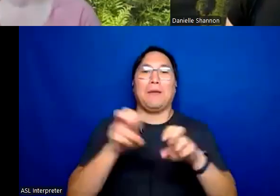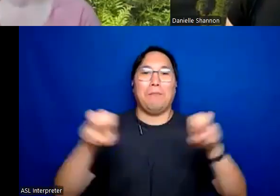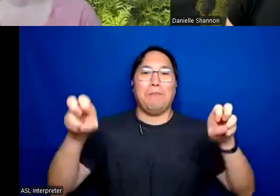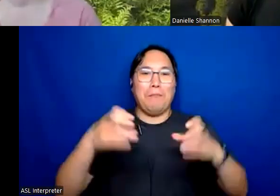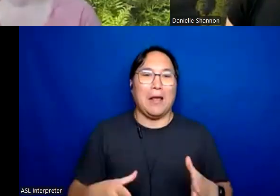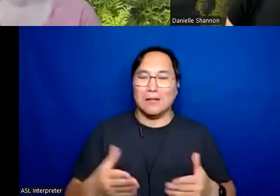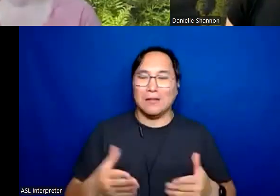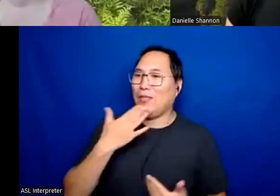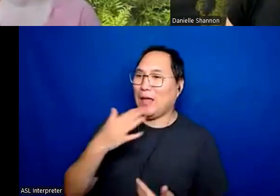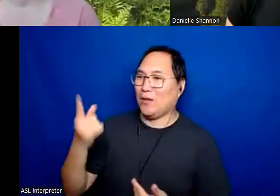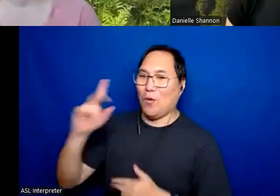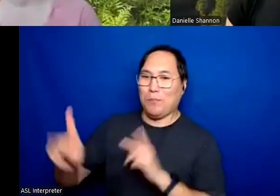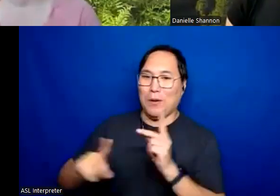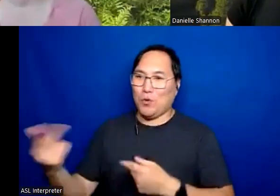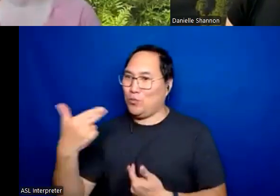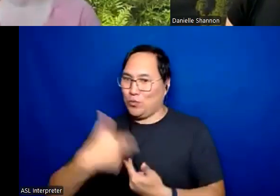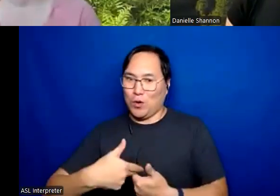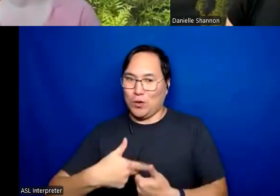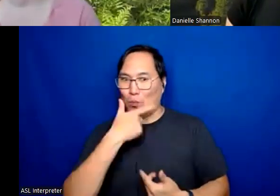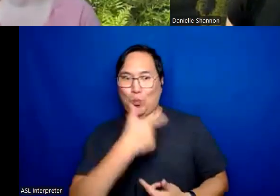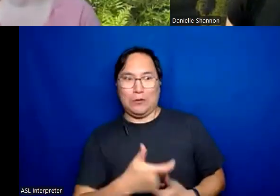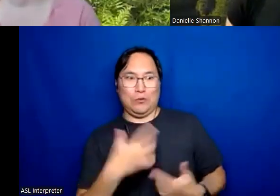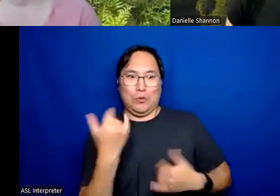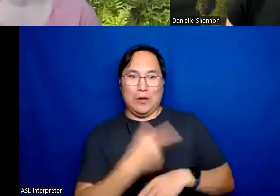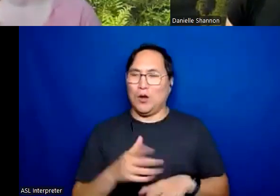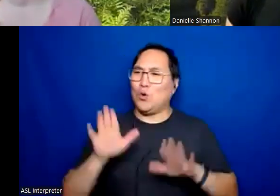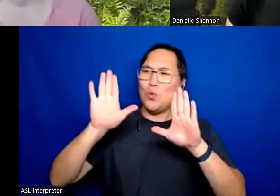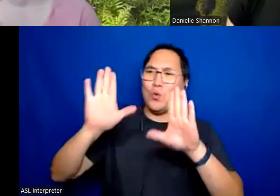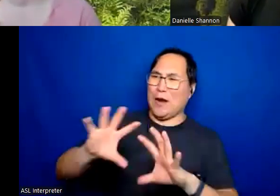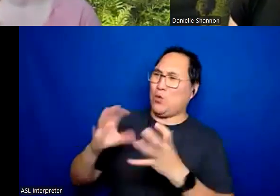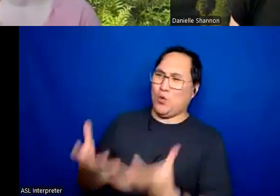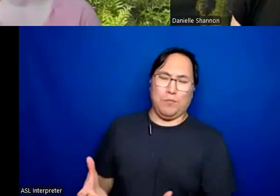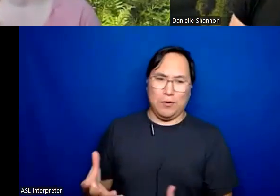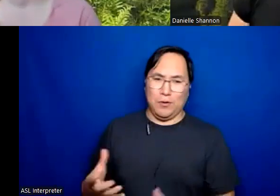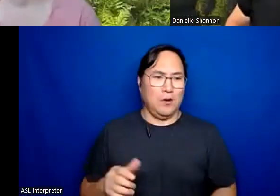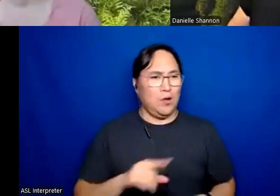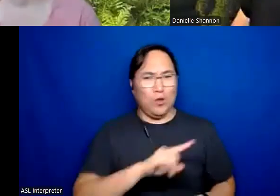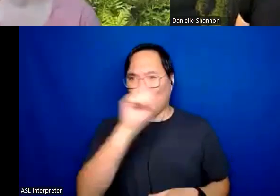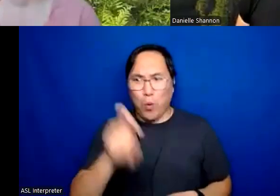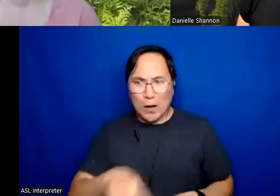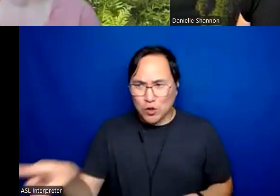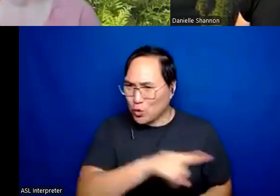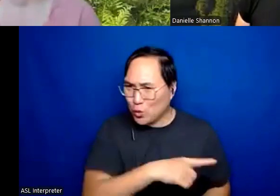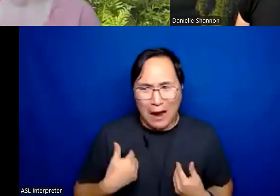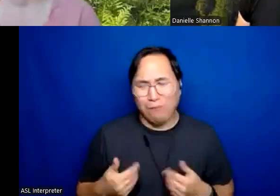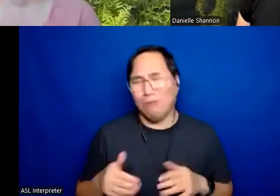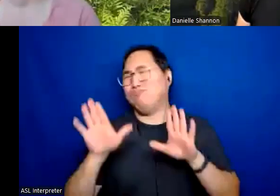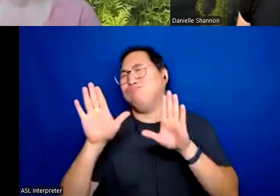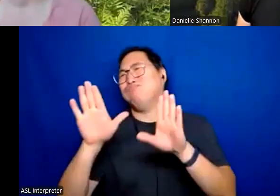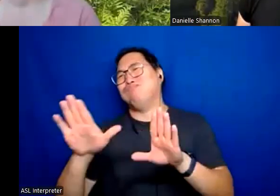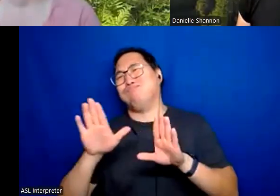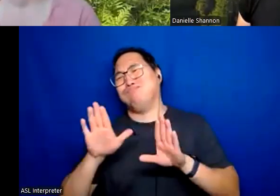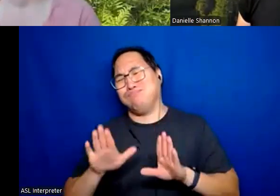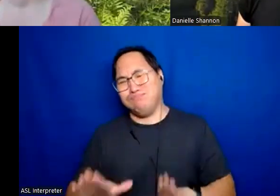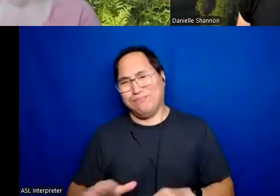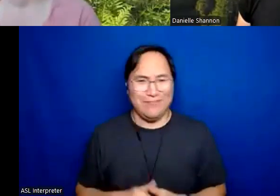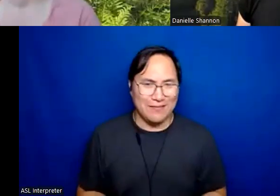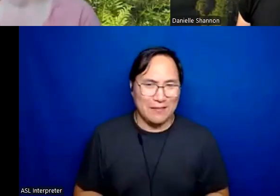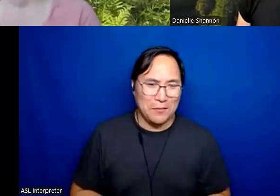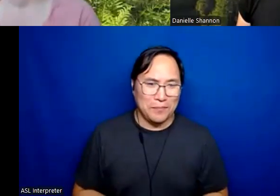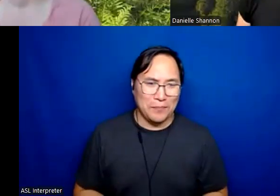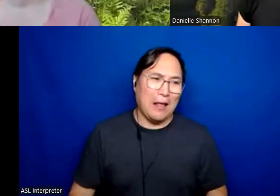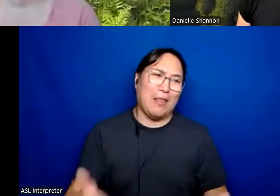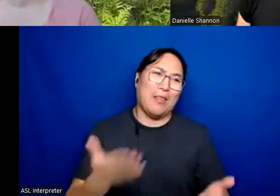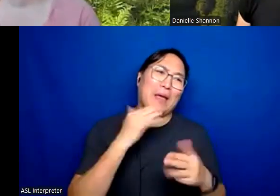our participants. We have a great group of participants. The questions were awesome, and so I just really want to thank